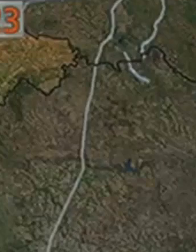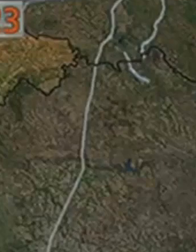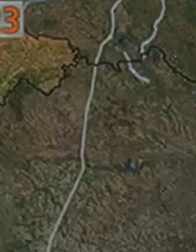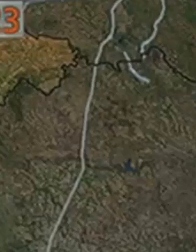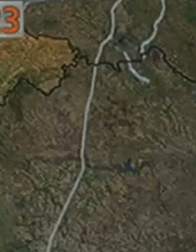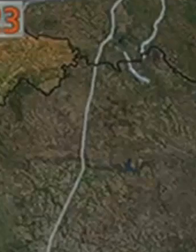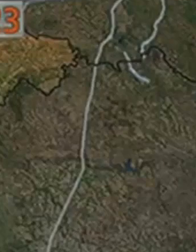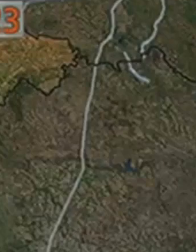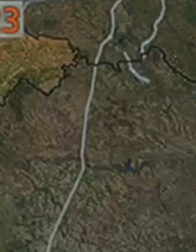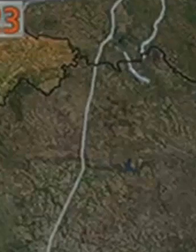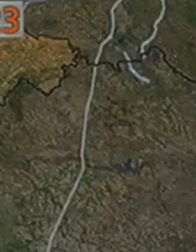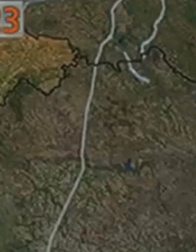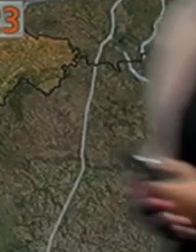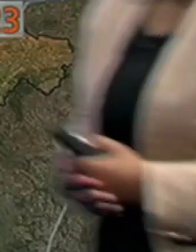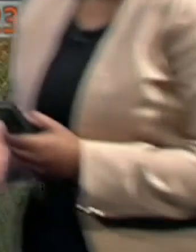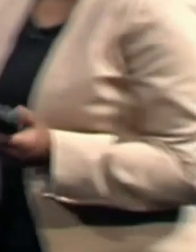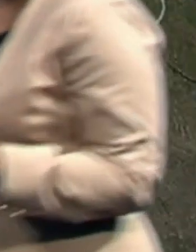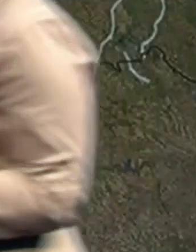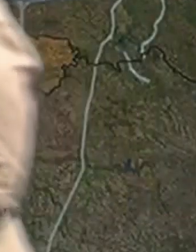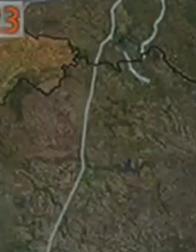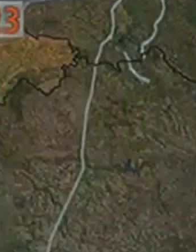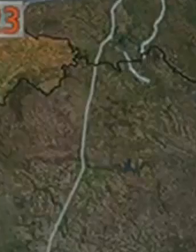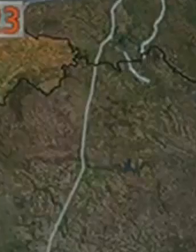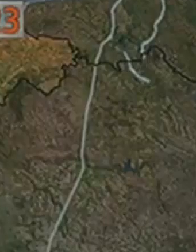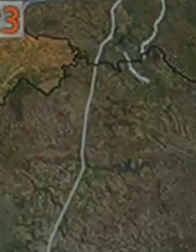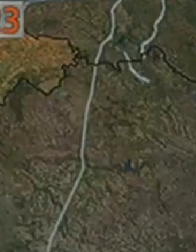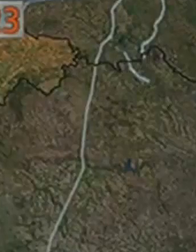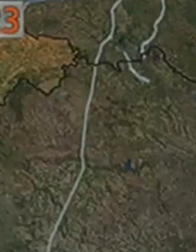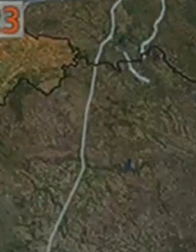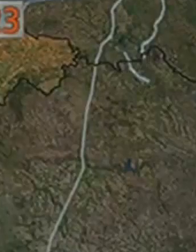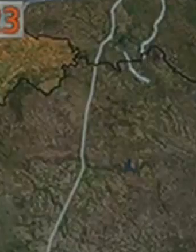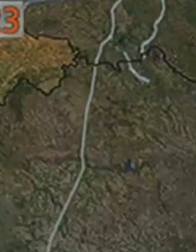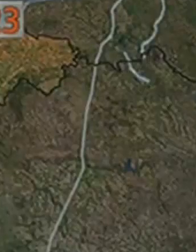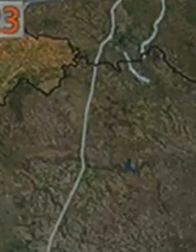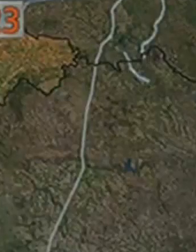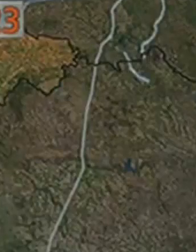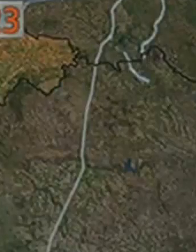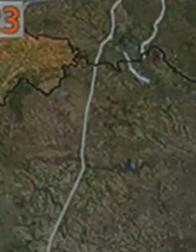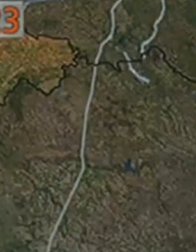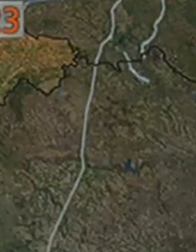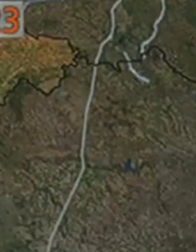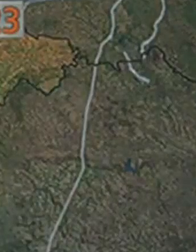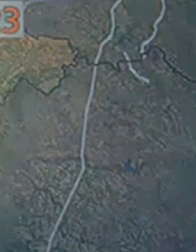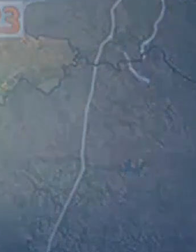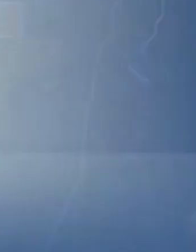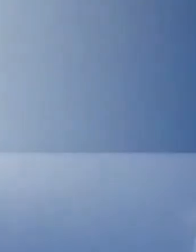25. Mme mogaetso ka gore ya le go tswa ka magoro ga se go latlhana re kopane mo nakong ya tlang a nne boroko.